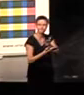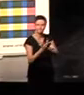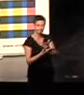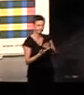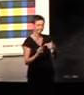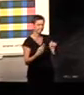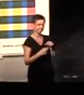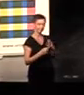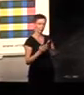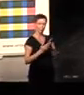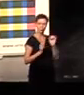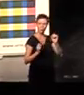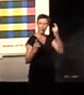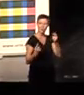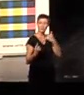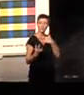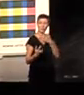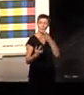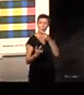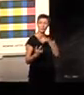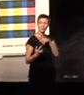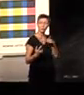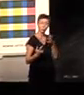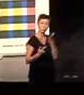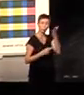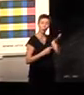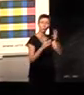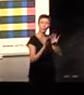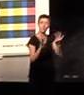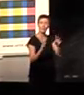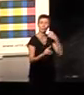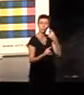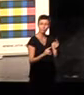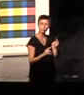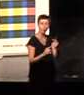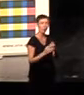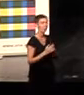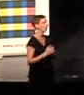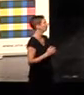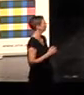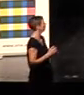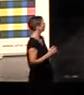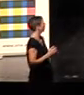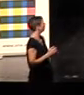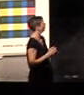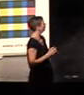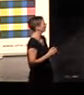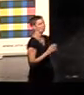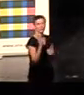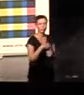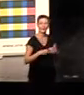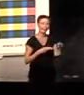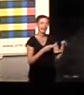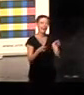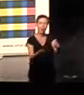and invite you to go over de kanaal timo glock typisch imaginair ibo de en come